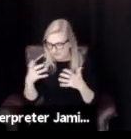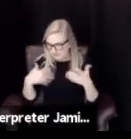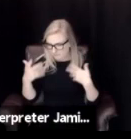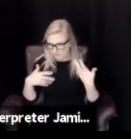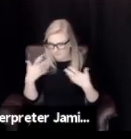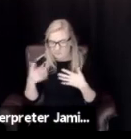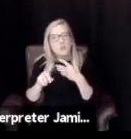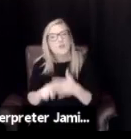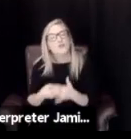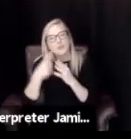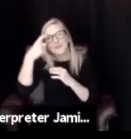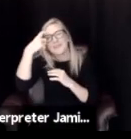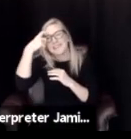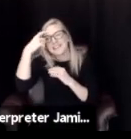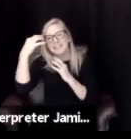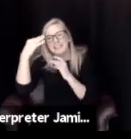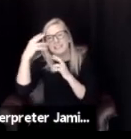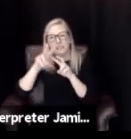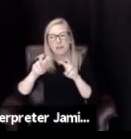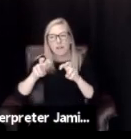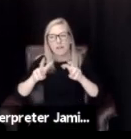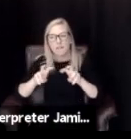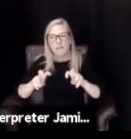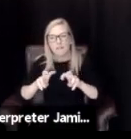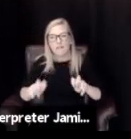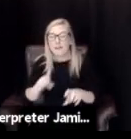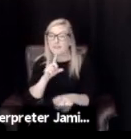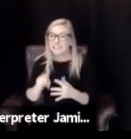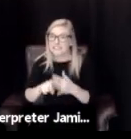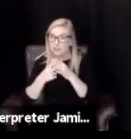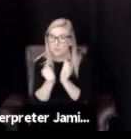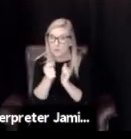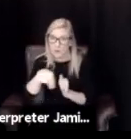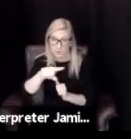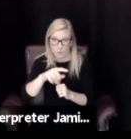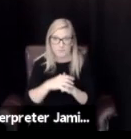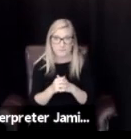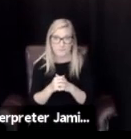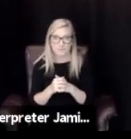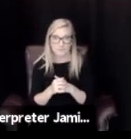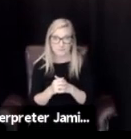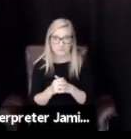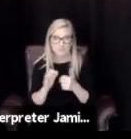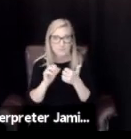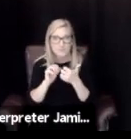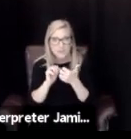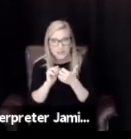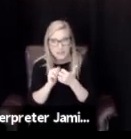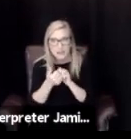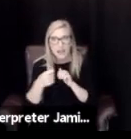begin to think critically. And it all starts with you. And the way you start pivoting